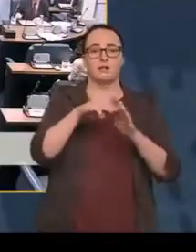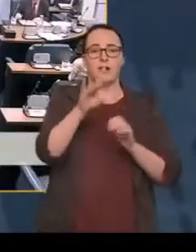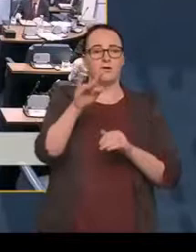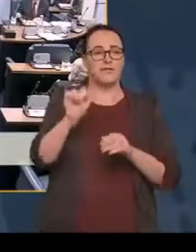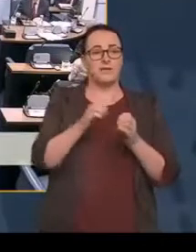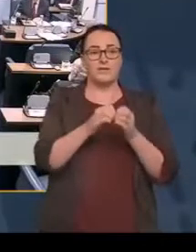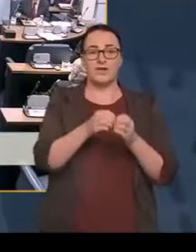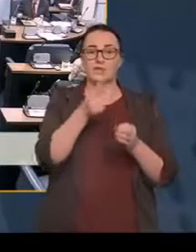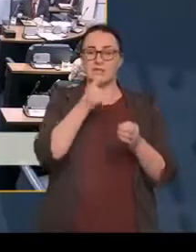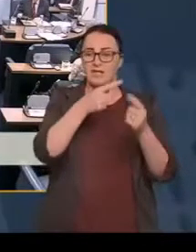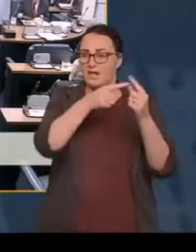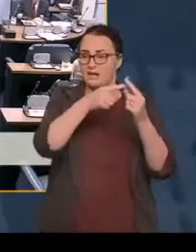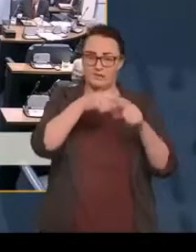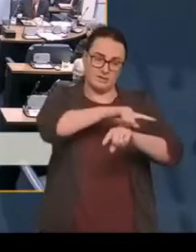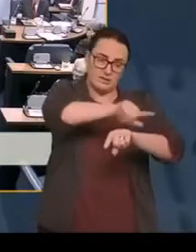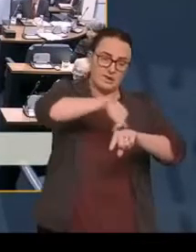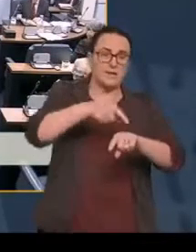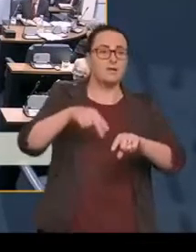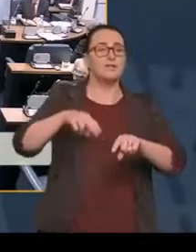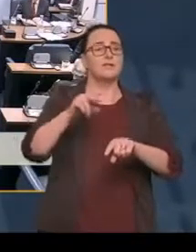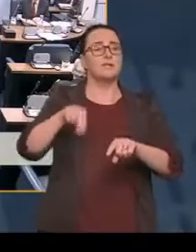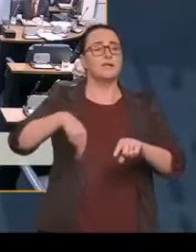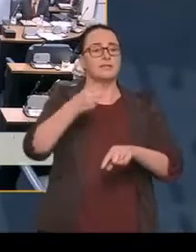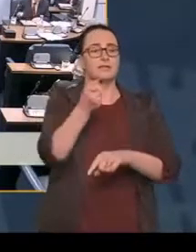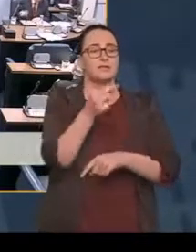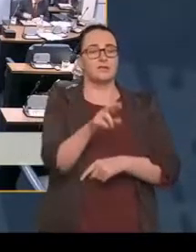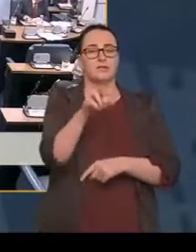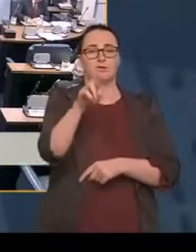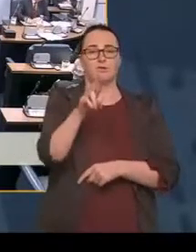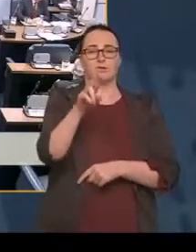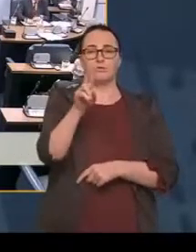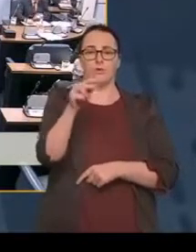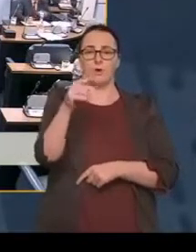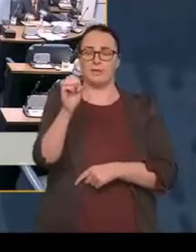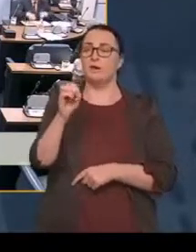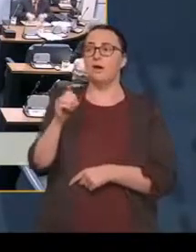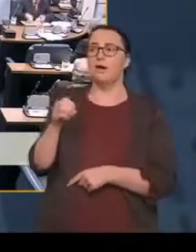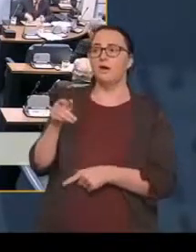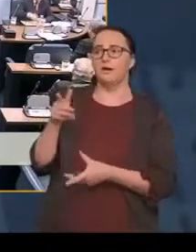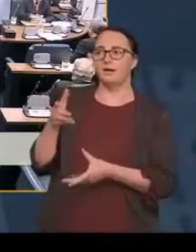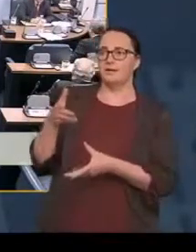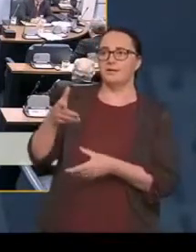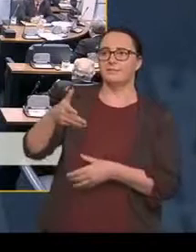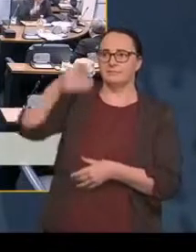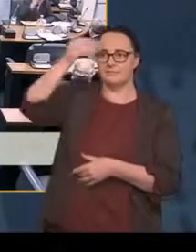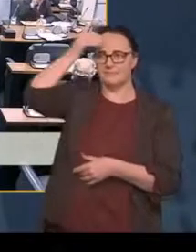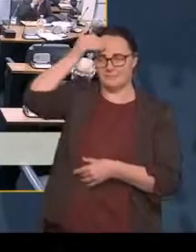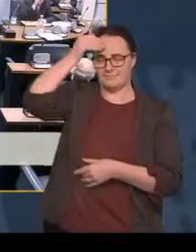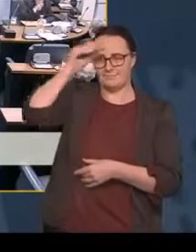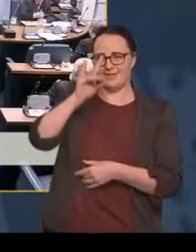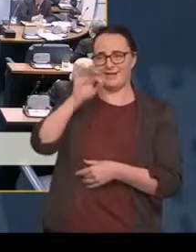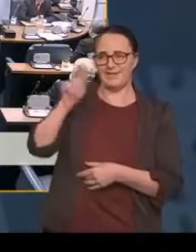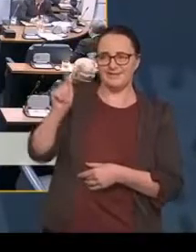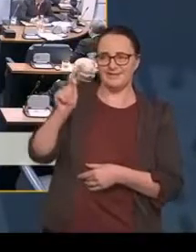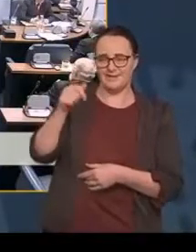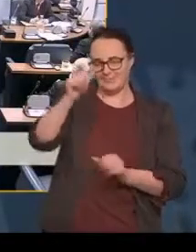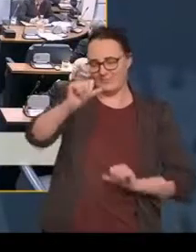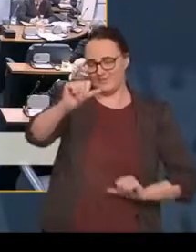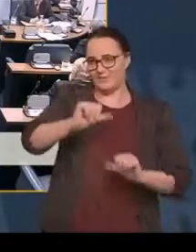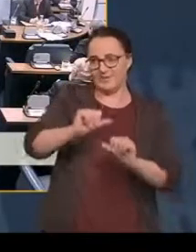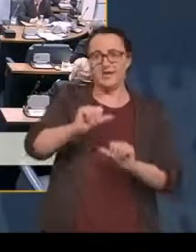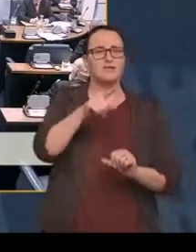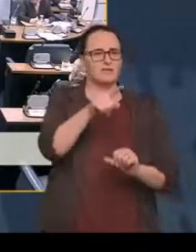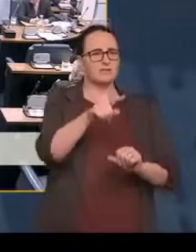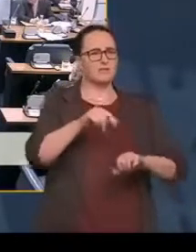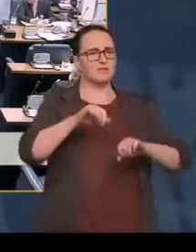waiting. We'll be waiting a long time if every speech is as long as that. Senator Éireann. So take the hint, okay? I want everyone to take the hint.